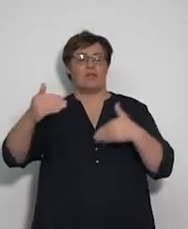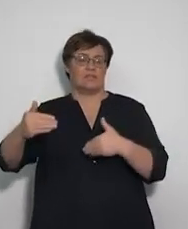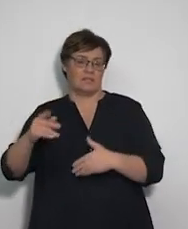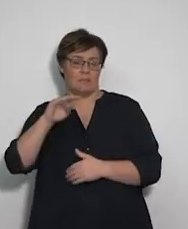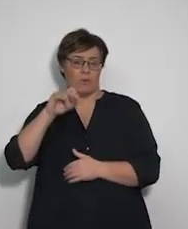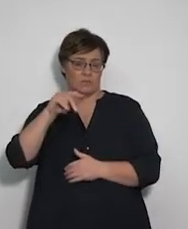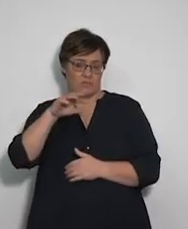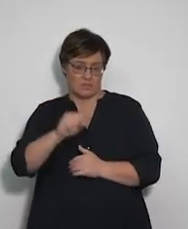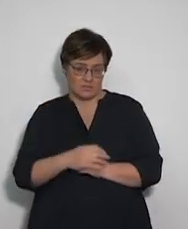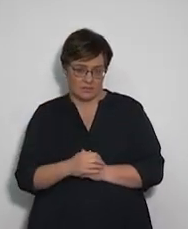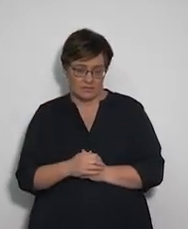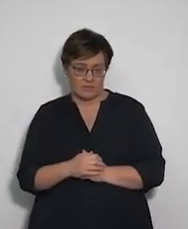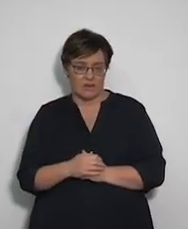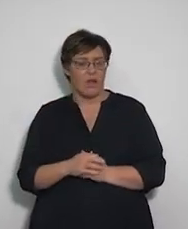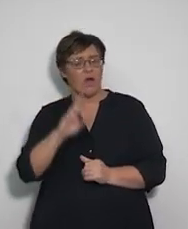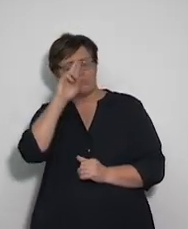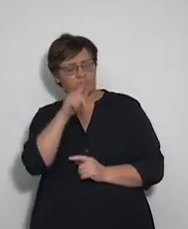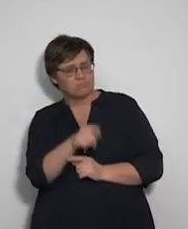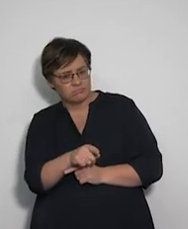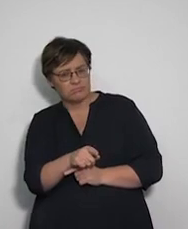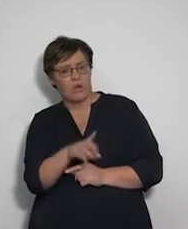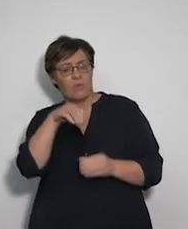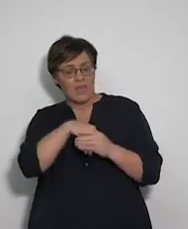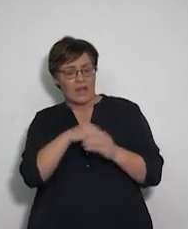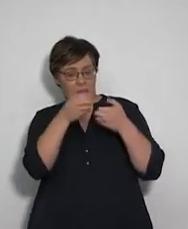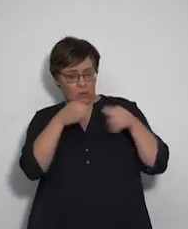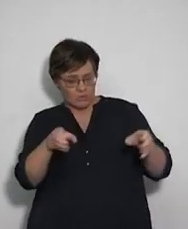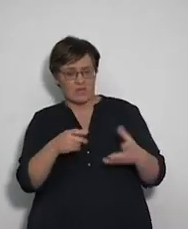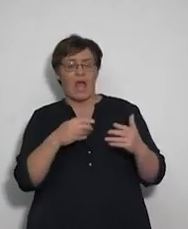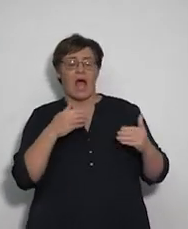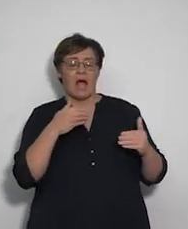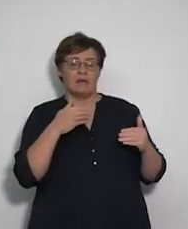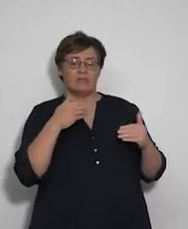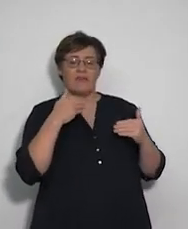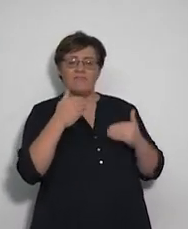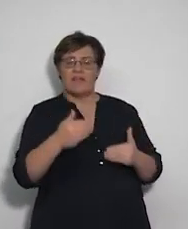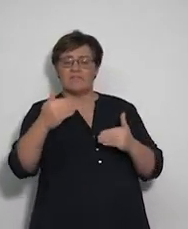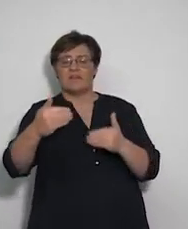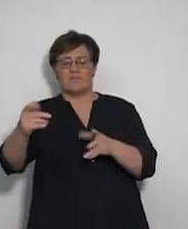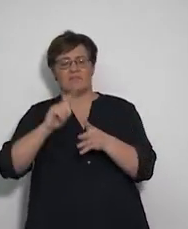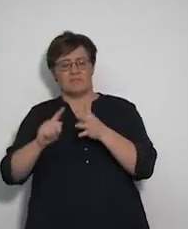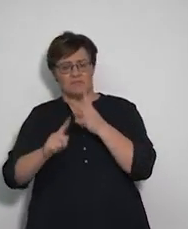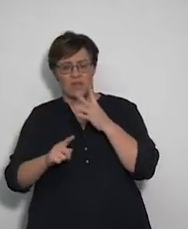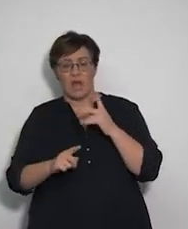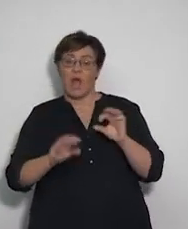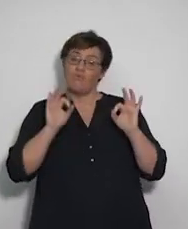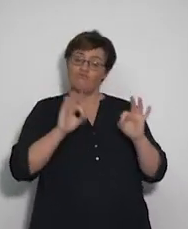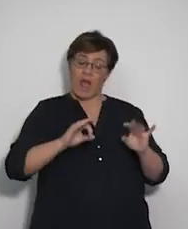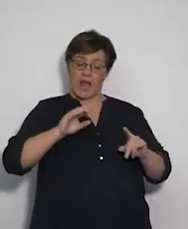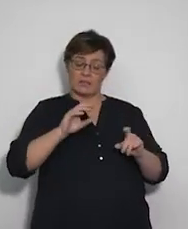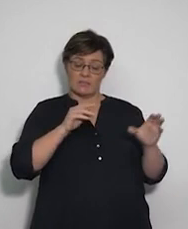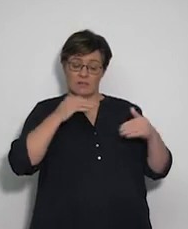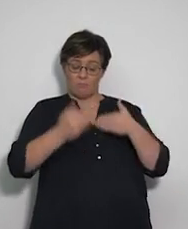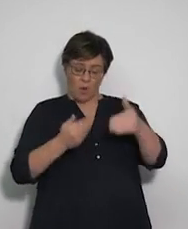phases of meiosis. Let's recognize the fact that in meiosis, we have different phases, and these may not necessarily be in the correct